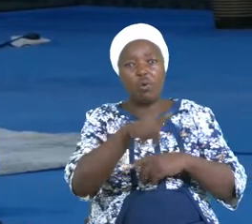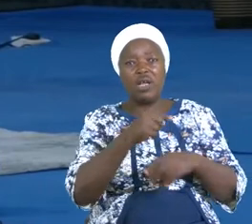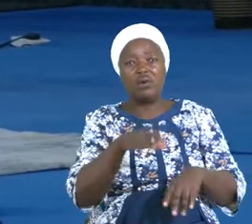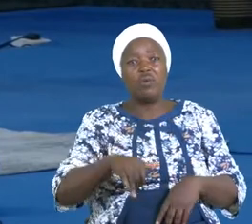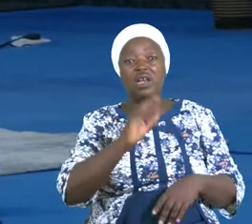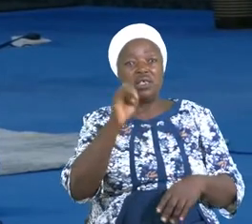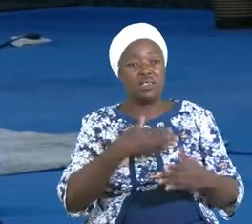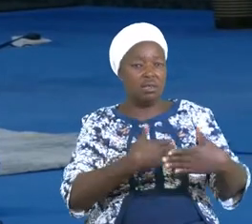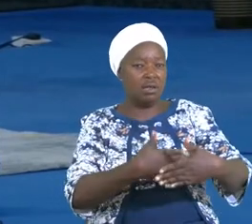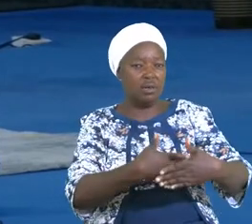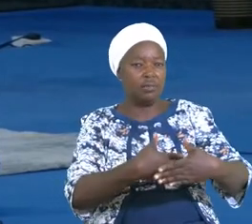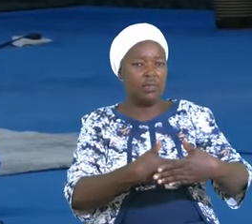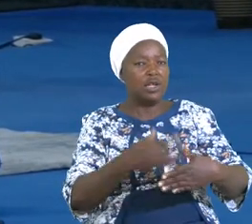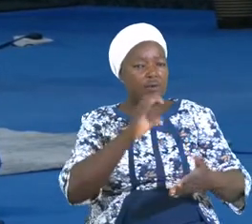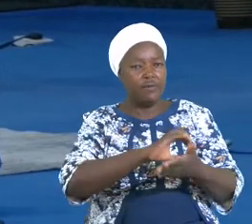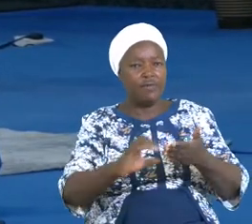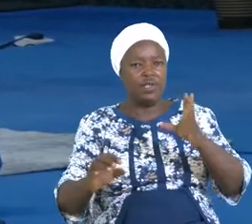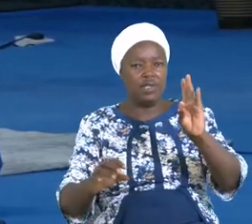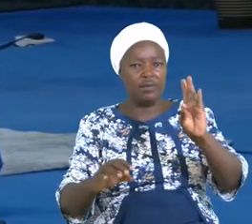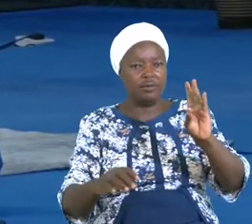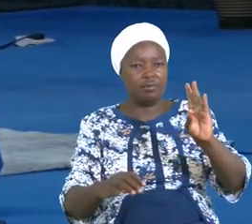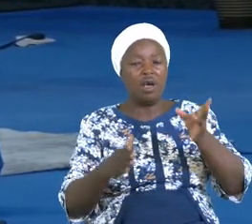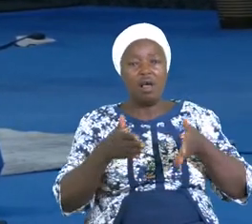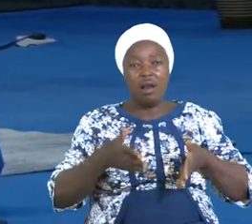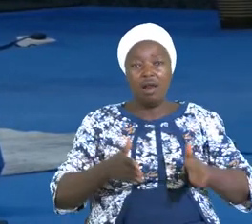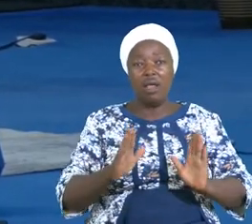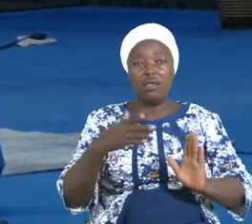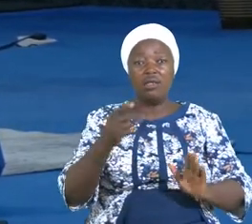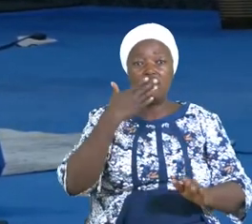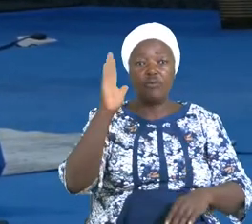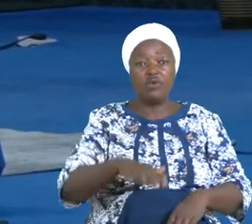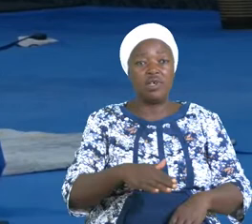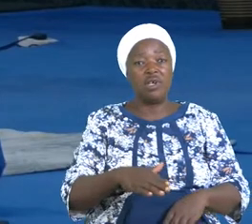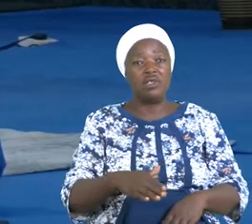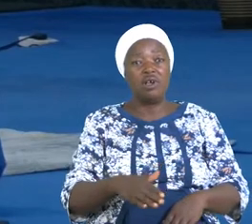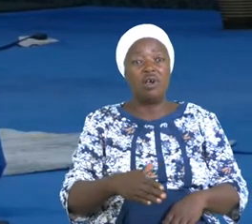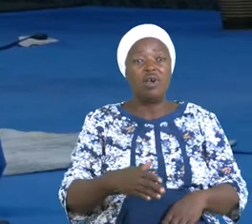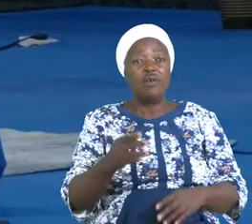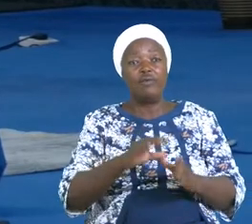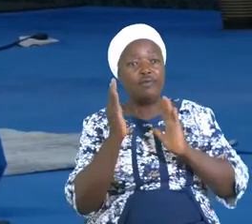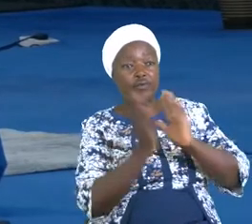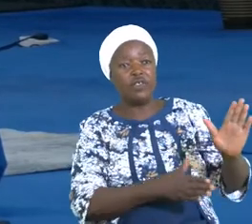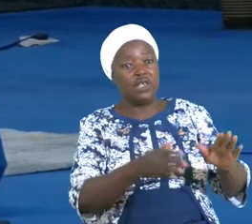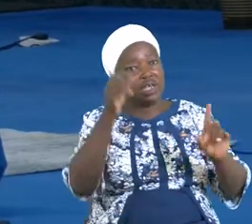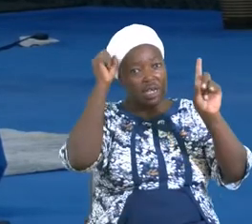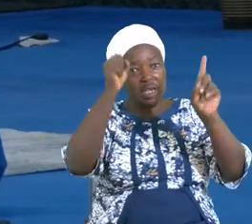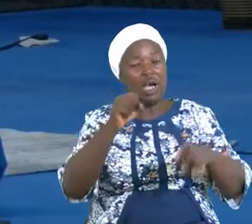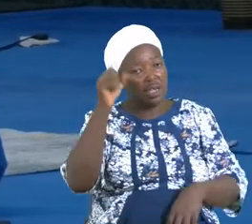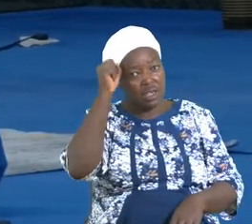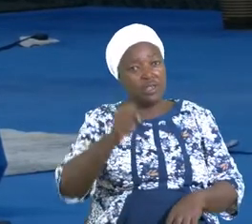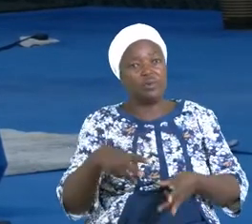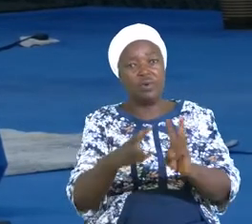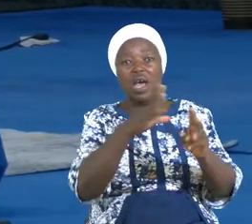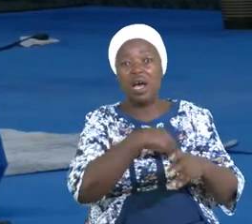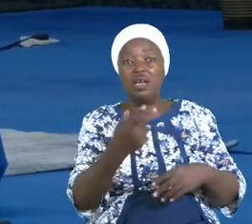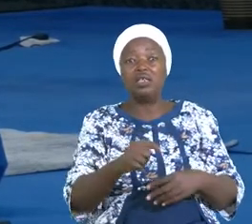at verse 7. In verse 7, let the wicked forsake his way, and the unrighteous man